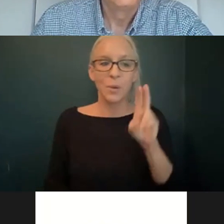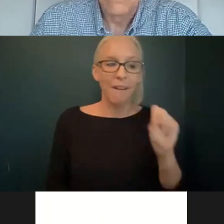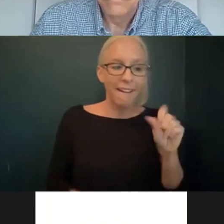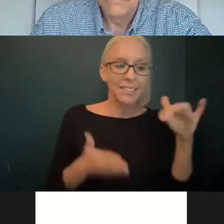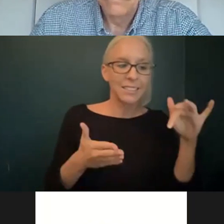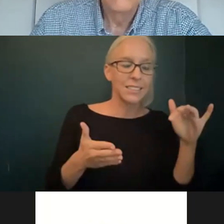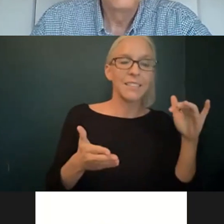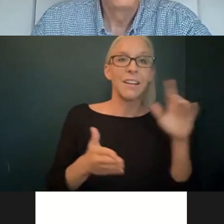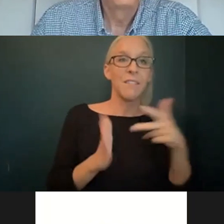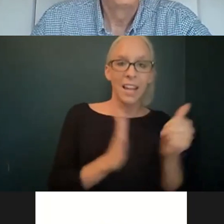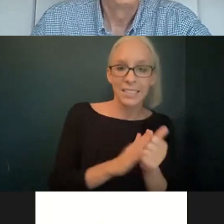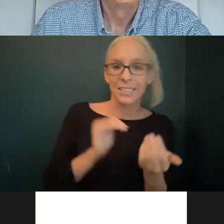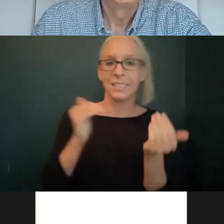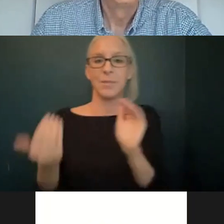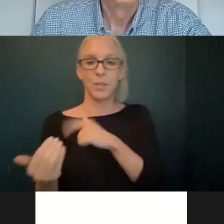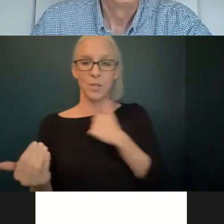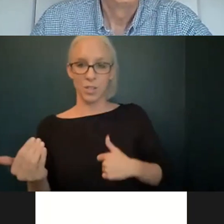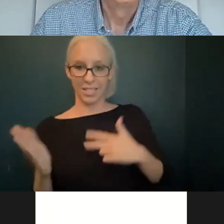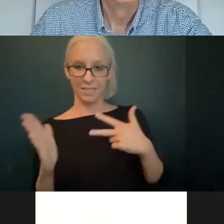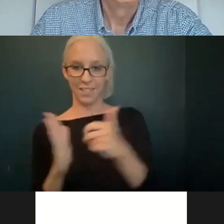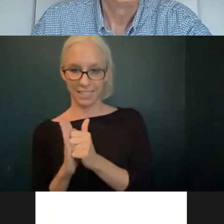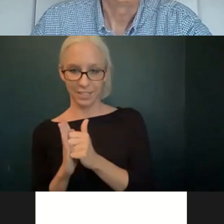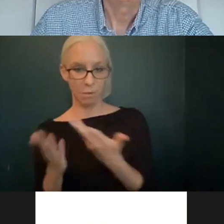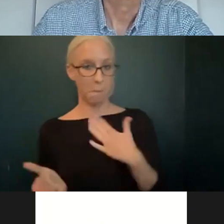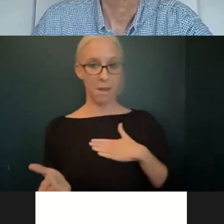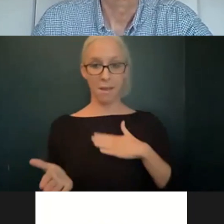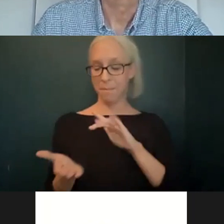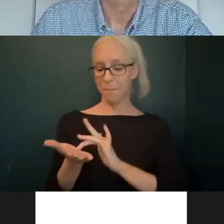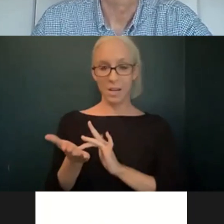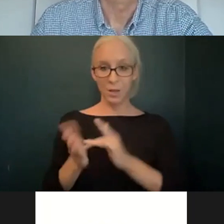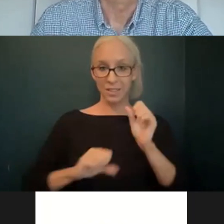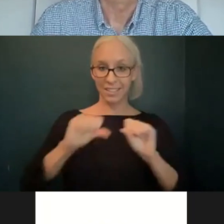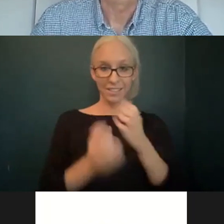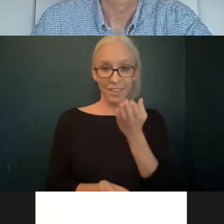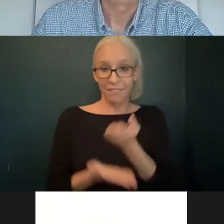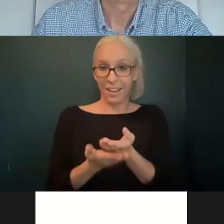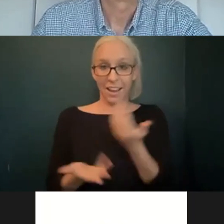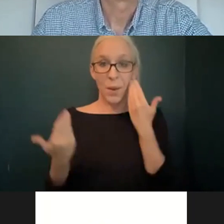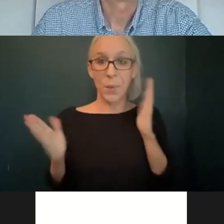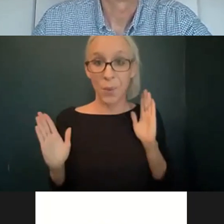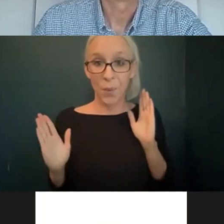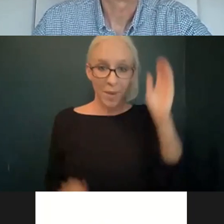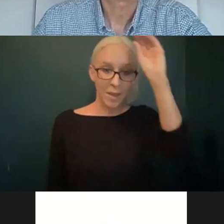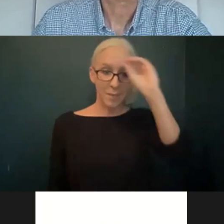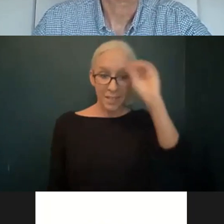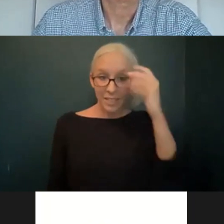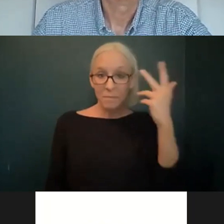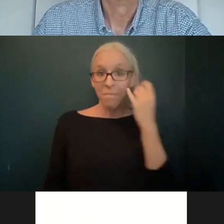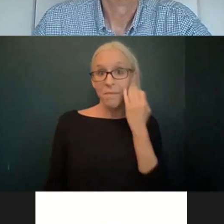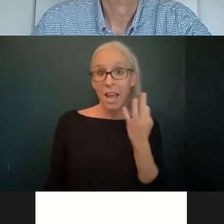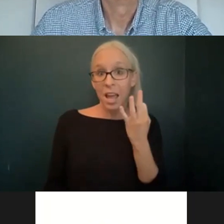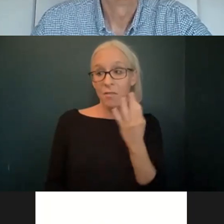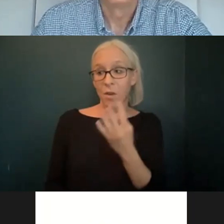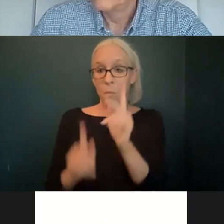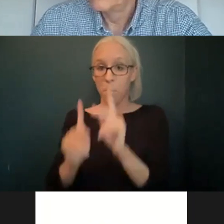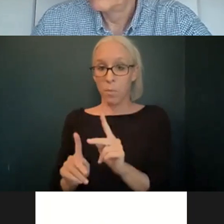Is this not? And I say, so that's my medical scientific fact thing. However, my opinion is that if somebody got the Chinese vaccine in